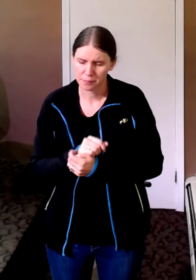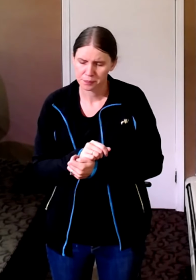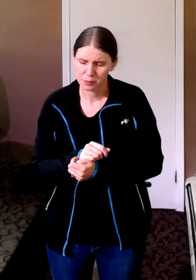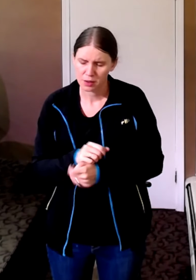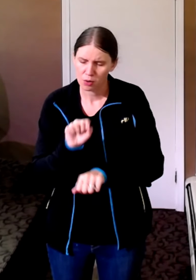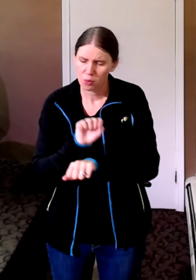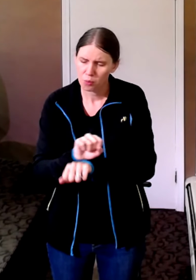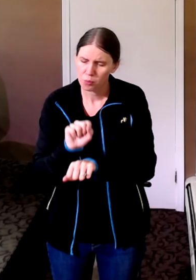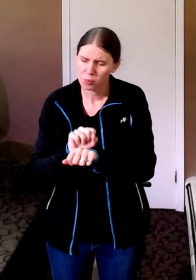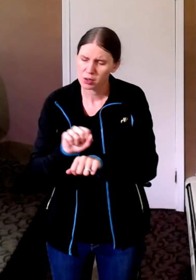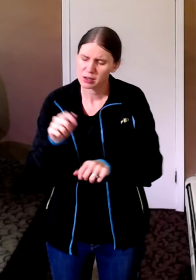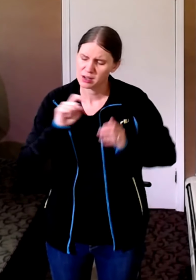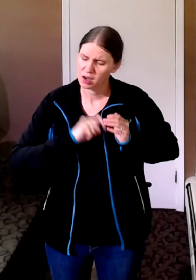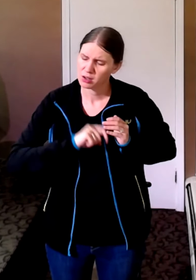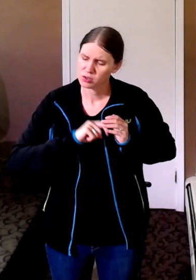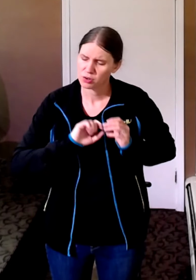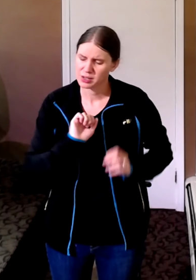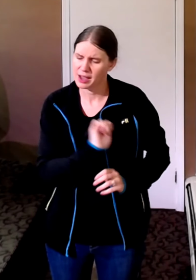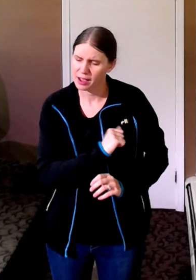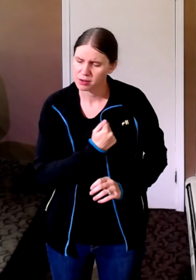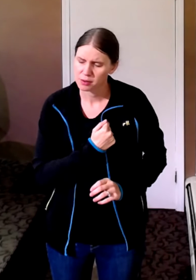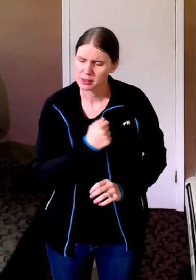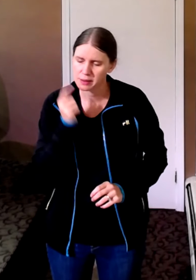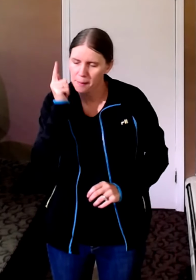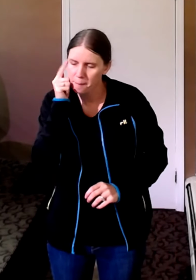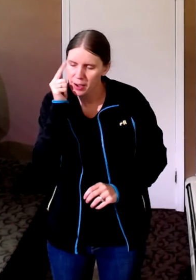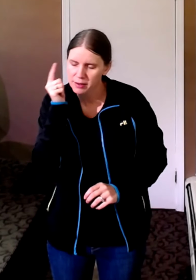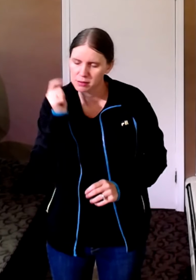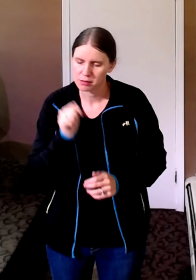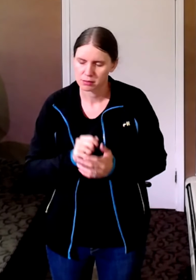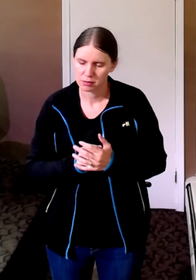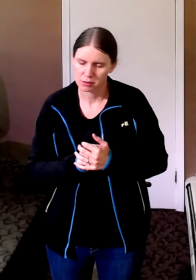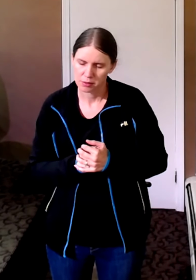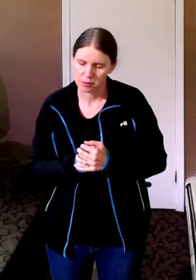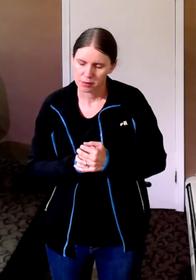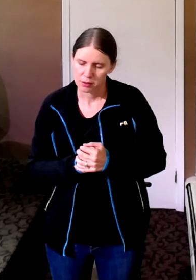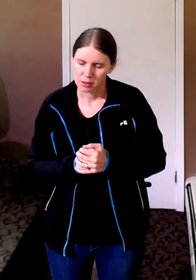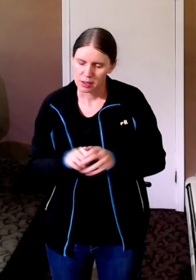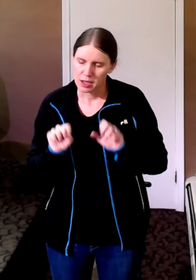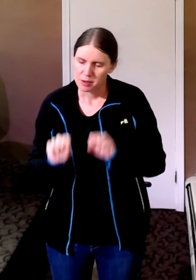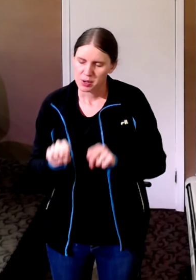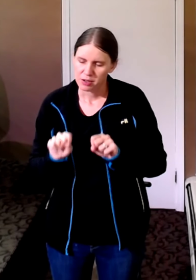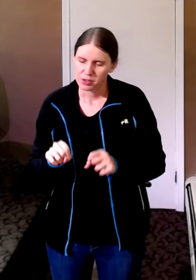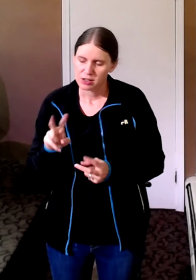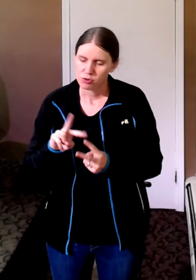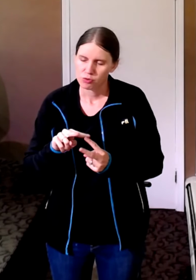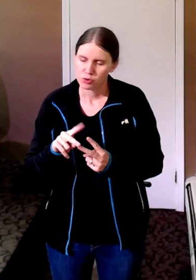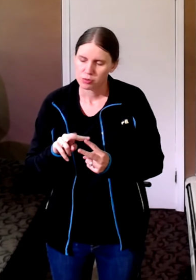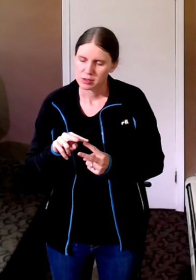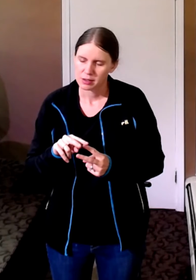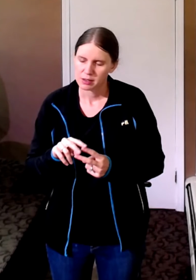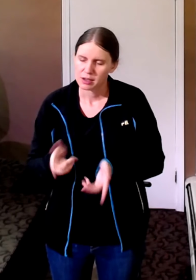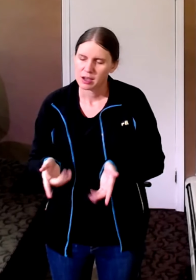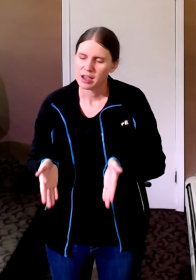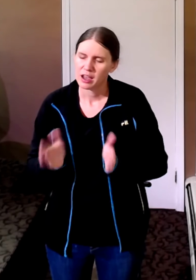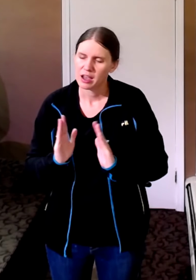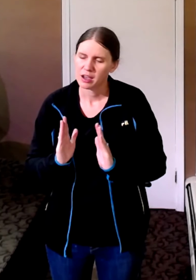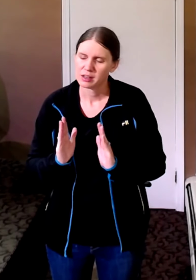Lord, work on our hearts, our attitudes, our minds, our ability to choose. Lord, let us feel